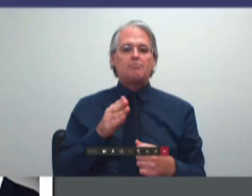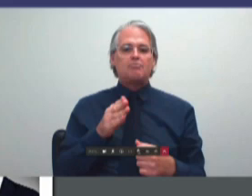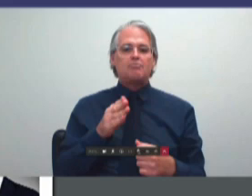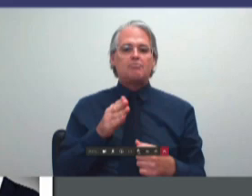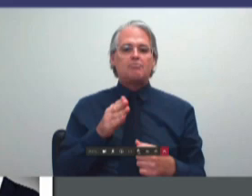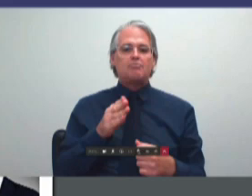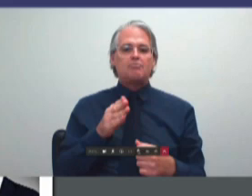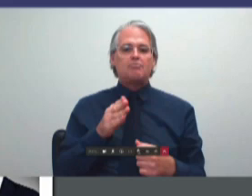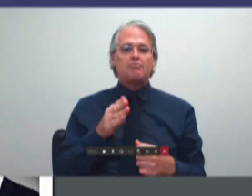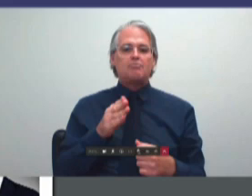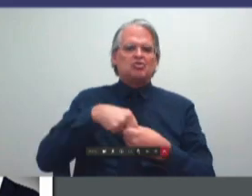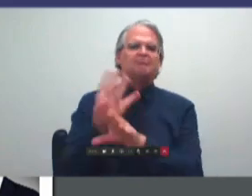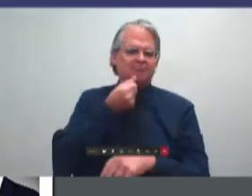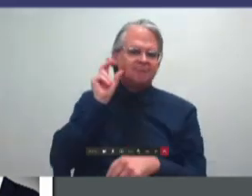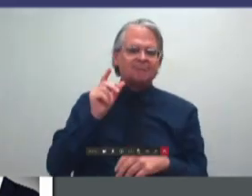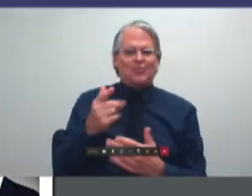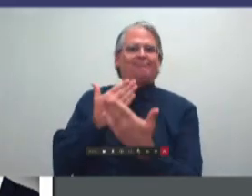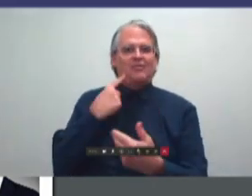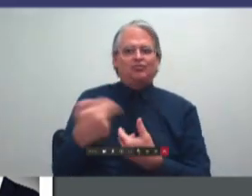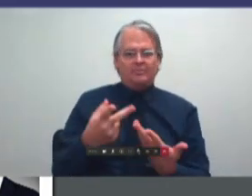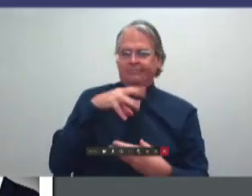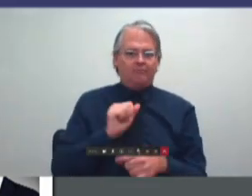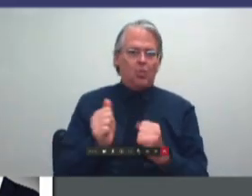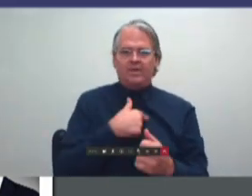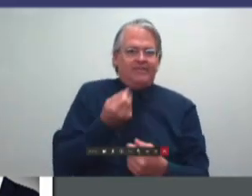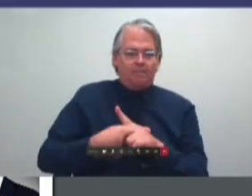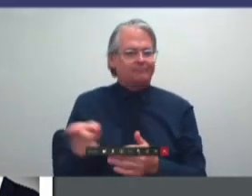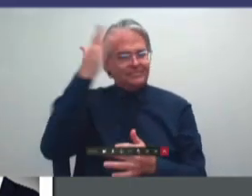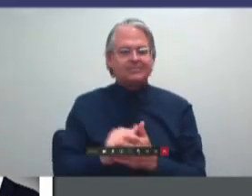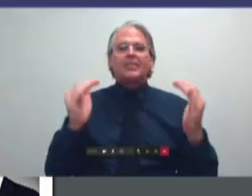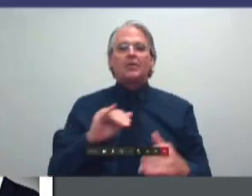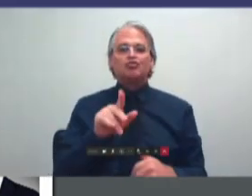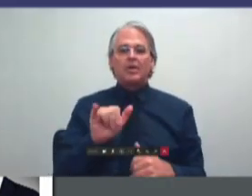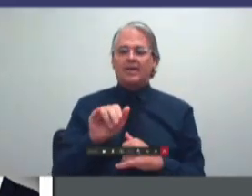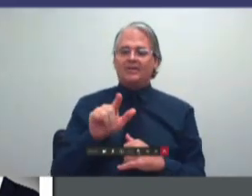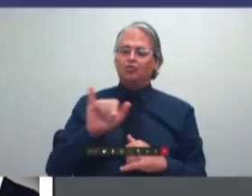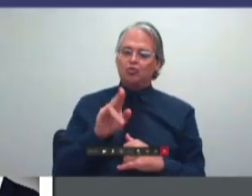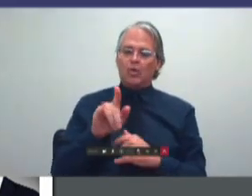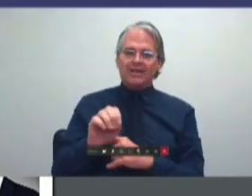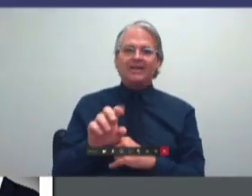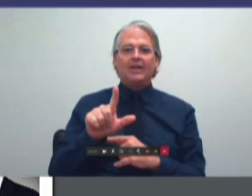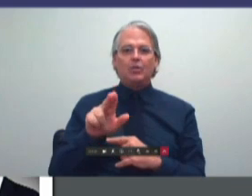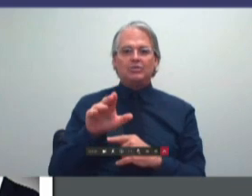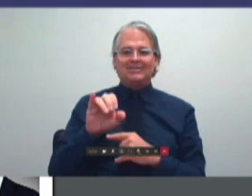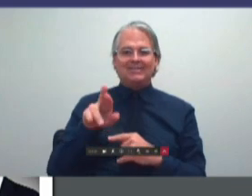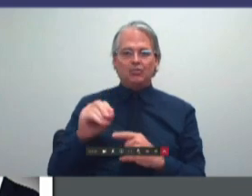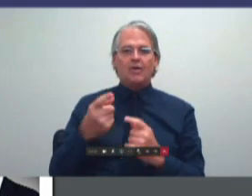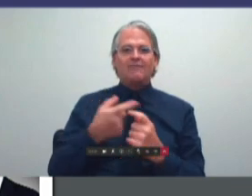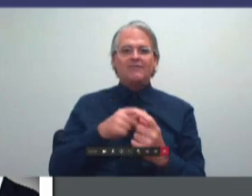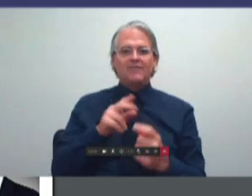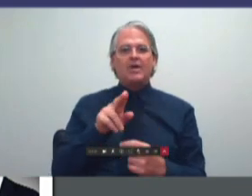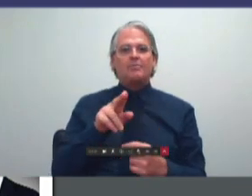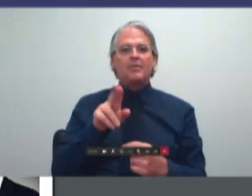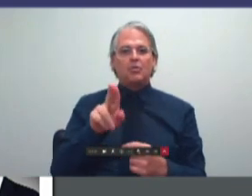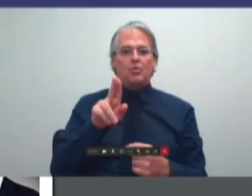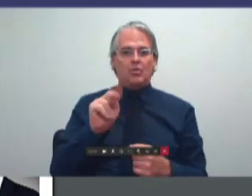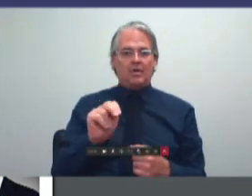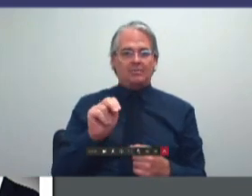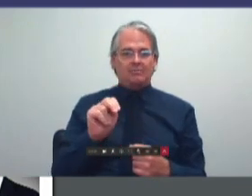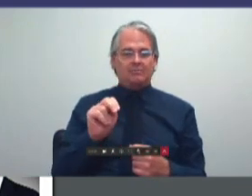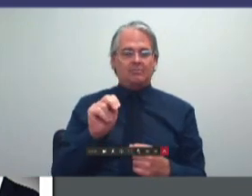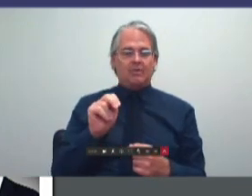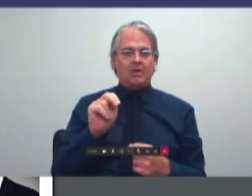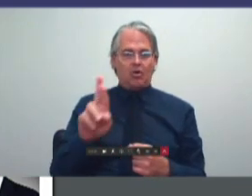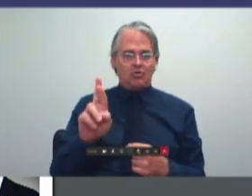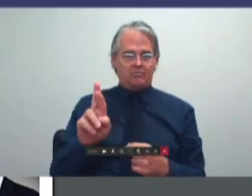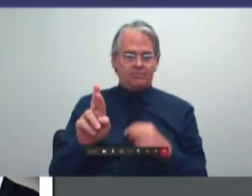talented Julie Lucero from Dr. Julie Lucero from the University of Nevada, Reno. And she has done a phenomenal